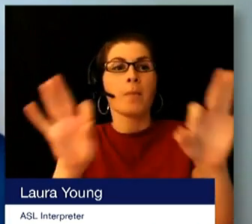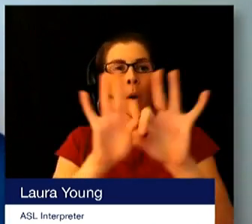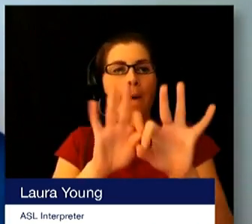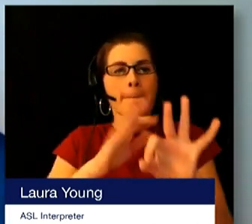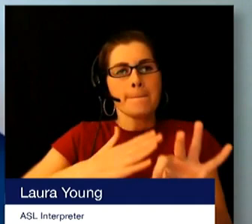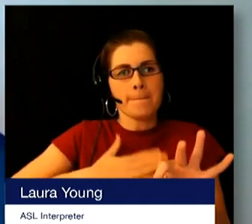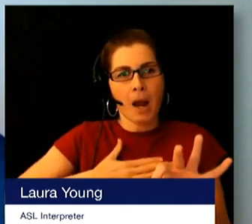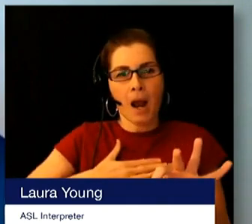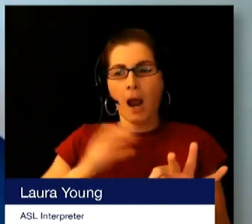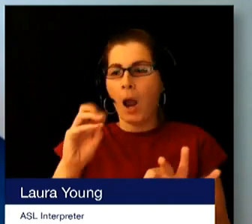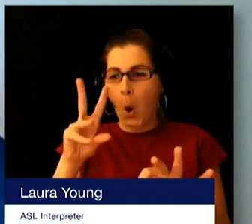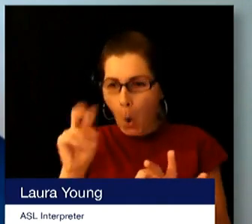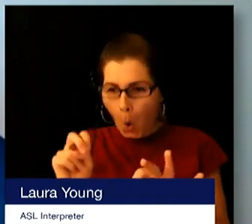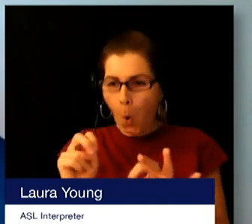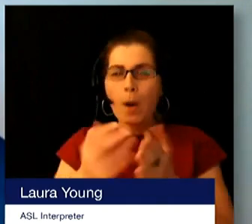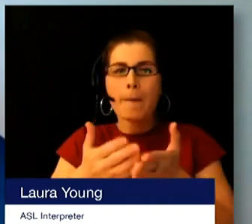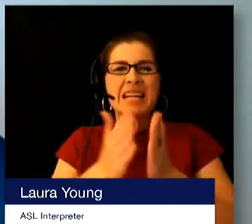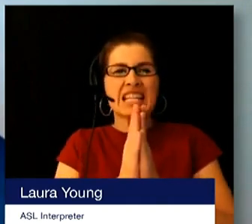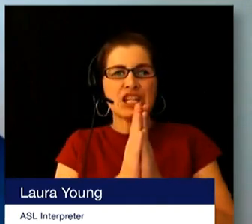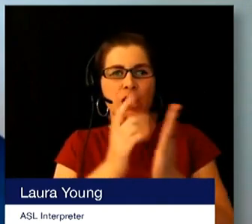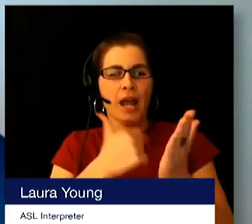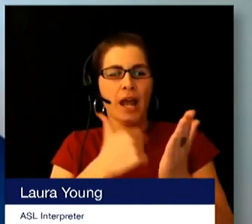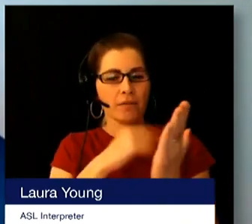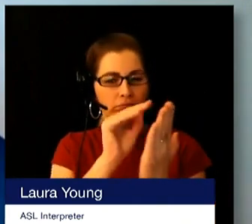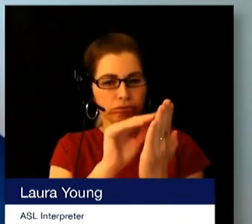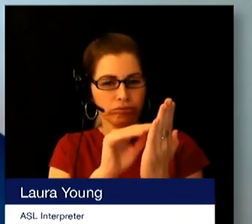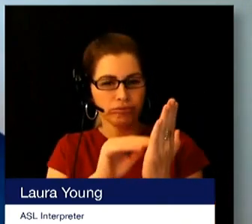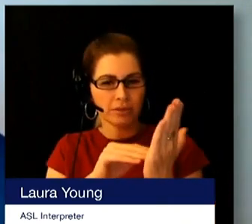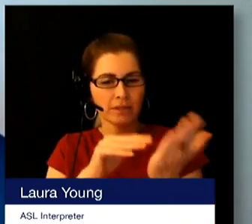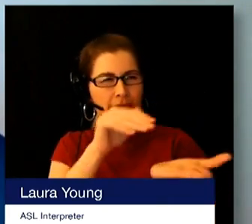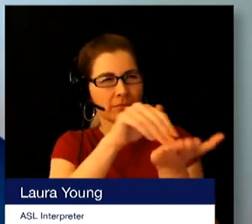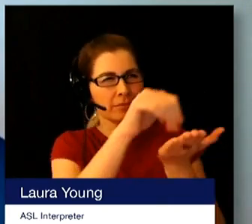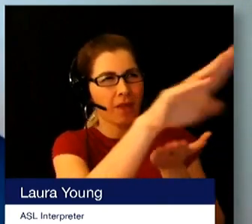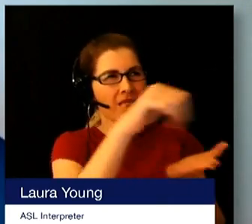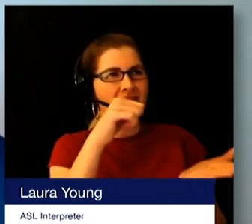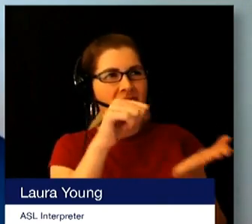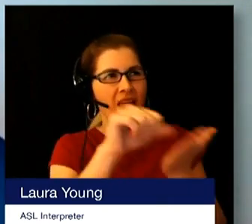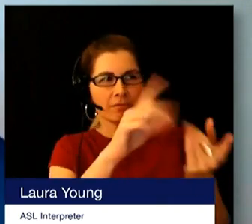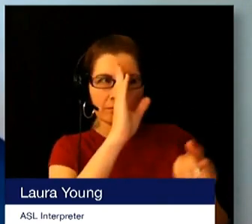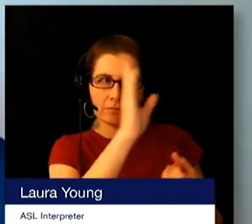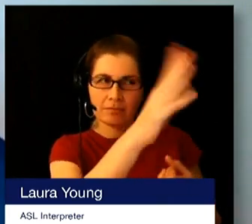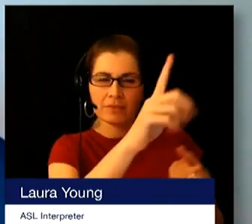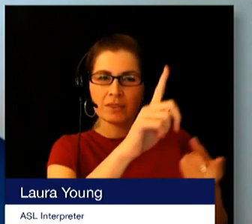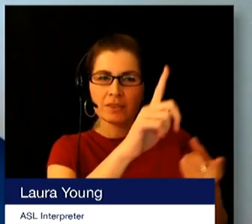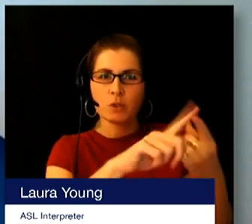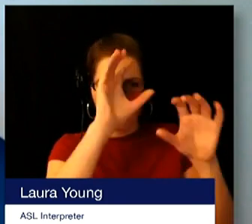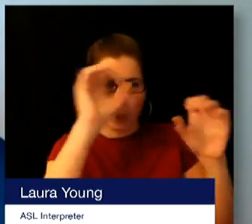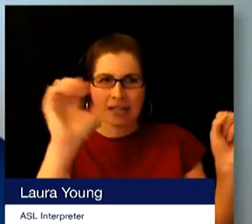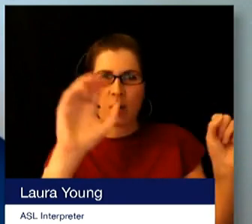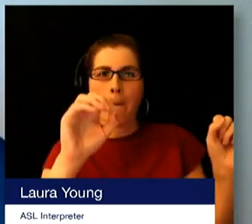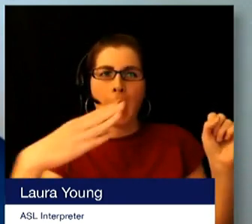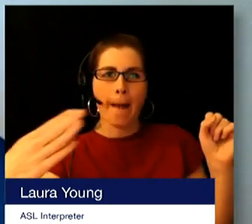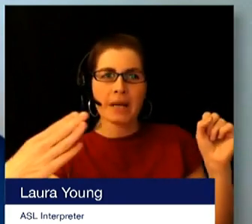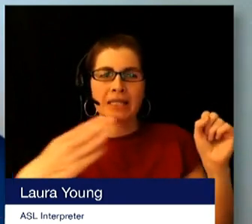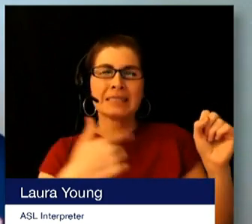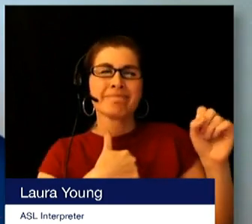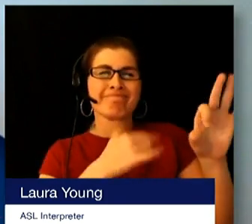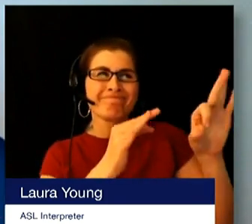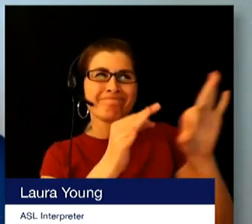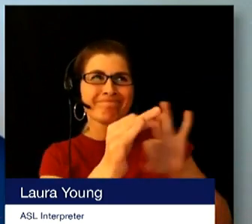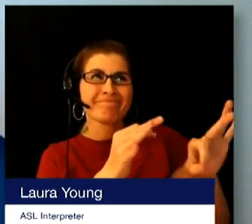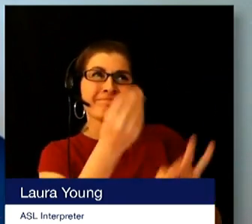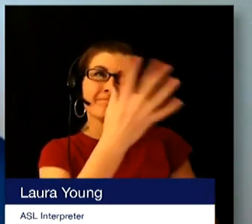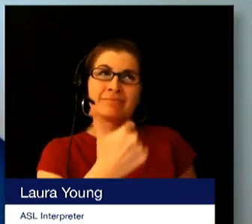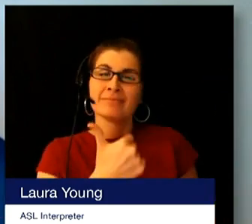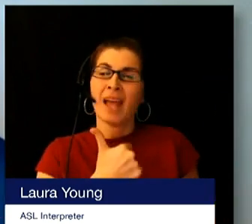clemency petition together and sent it. And then I penned a letter to President Barack Obama explaining to him that I was sorry